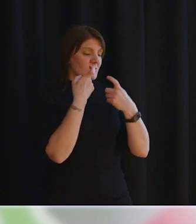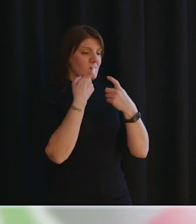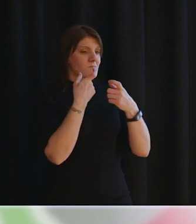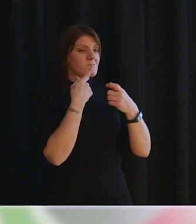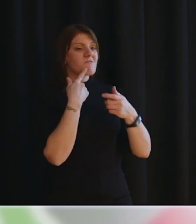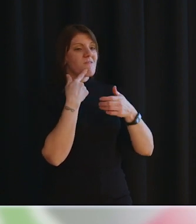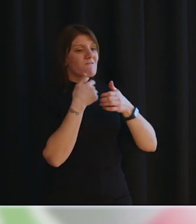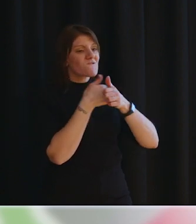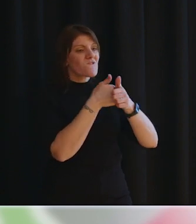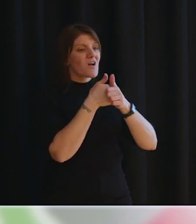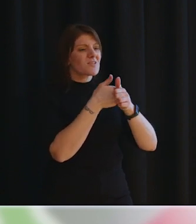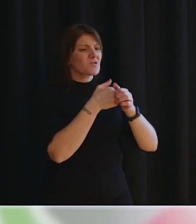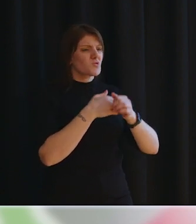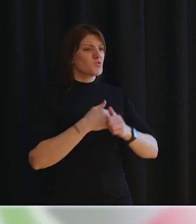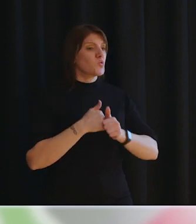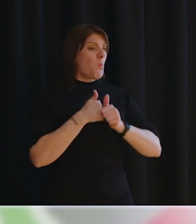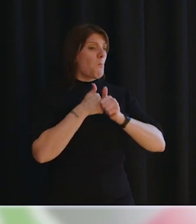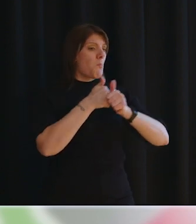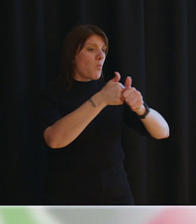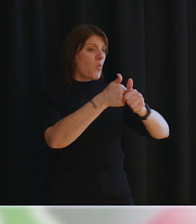Support Service, I believe.